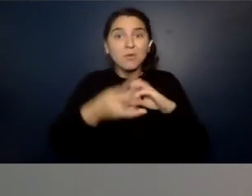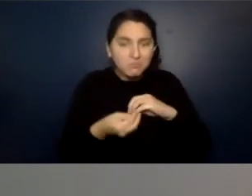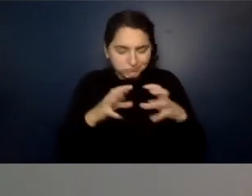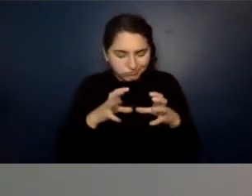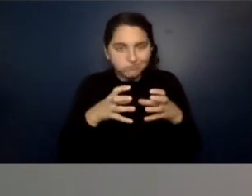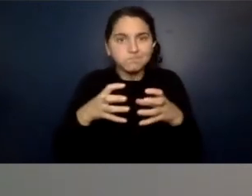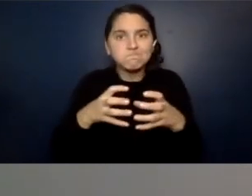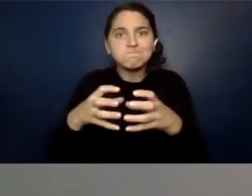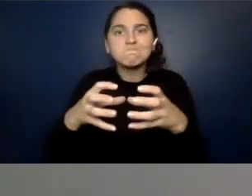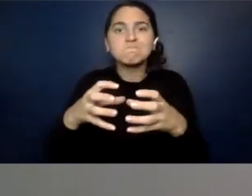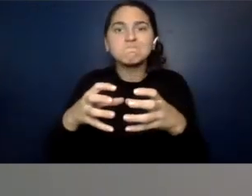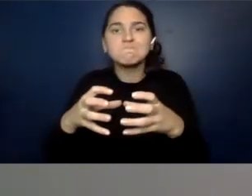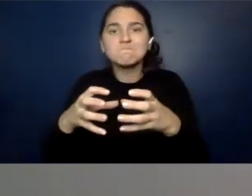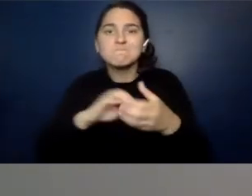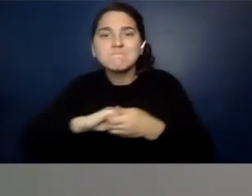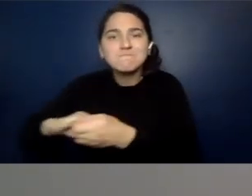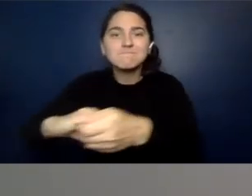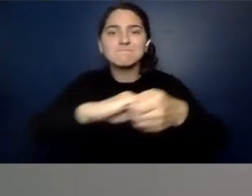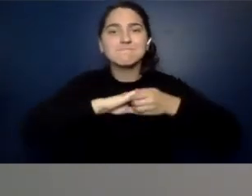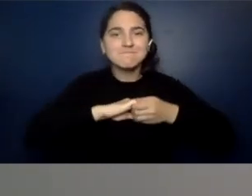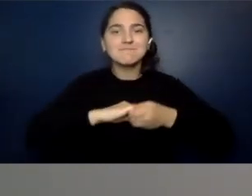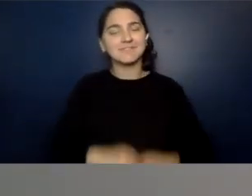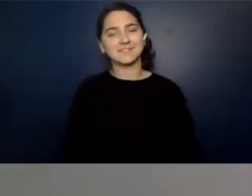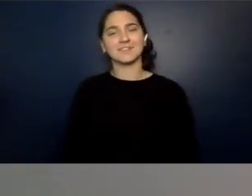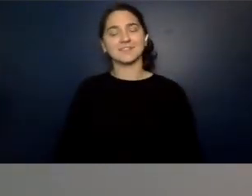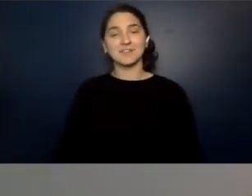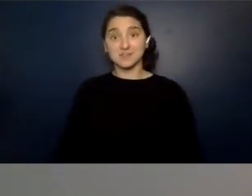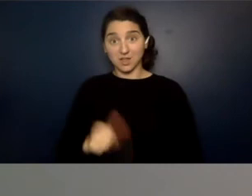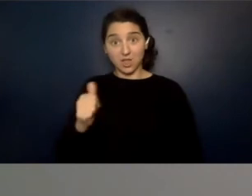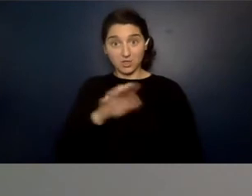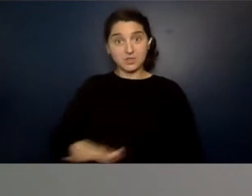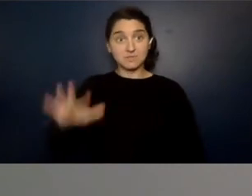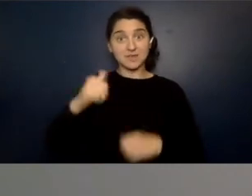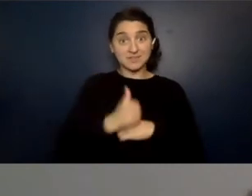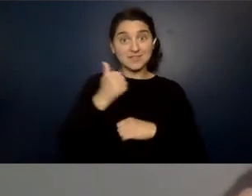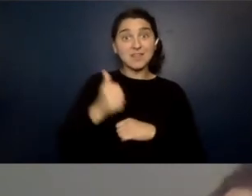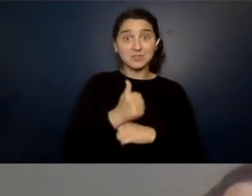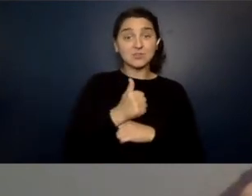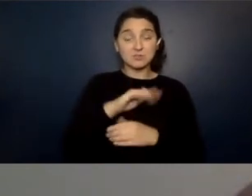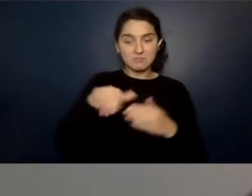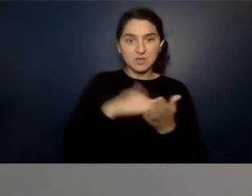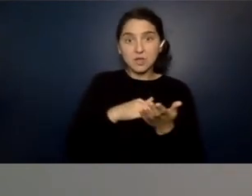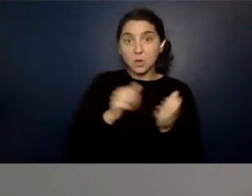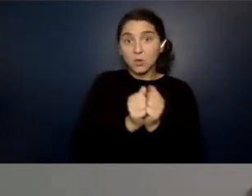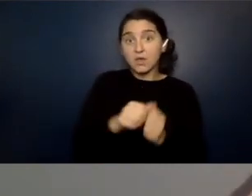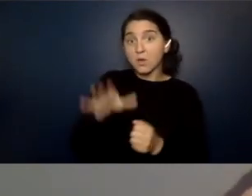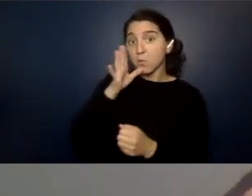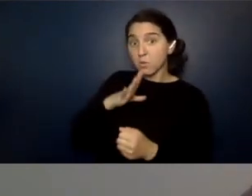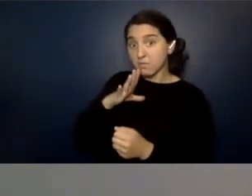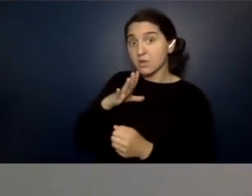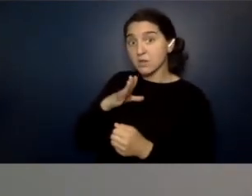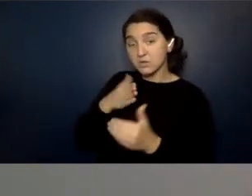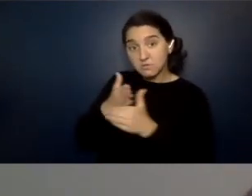you could do. You had to be one or the other. You had to love some and hate the other. In that time, we joined the